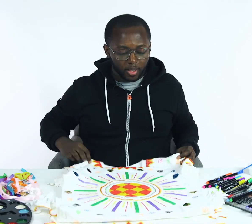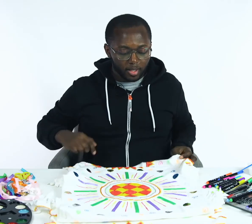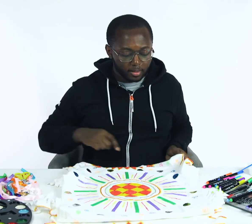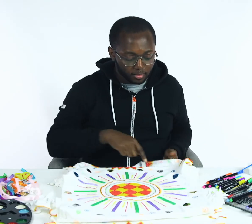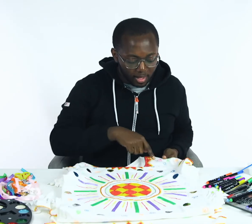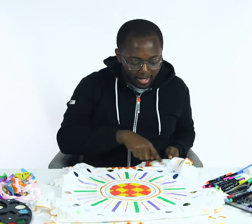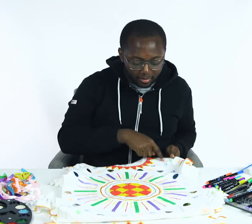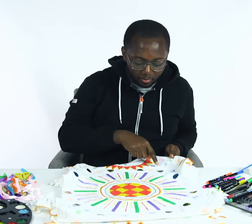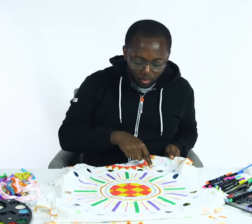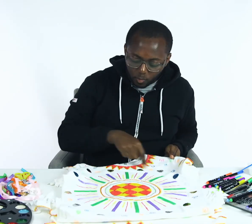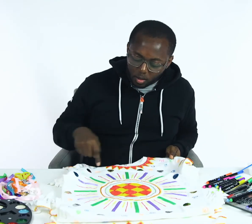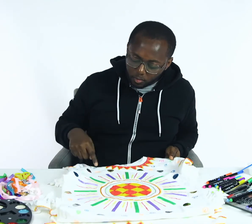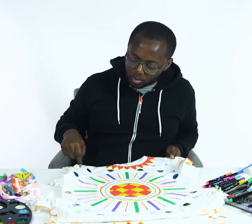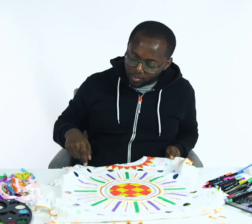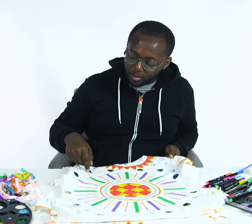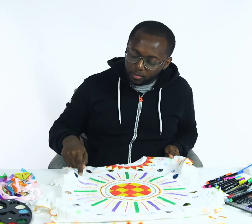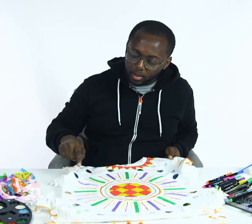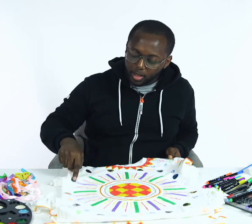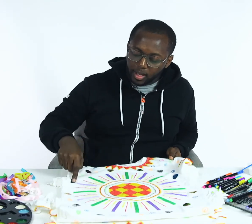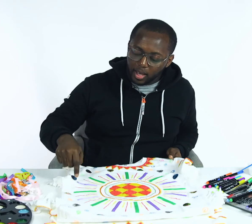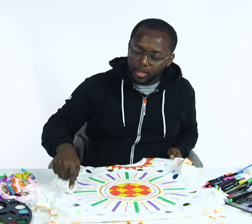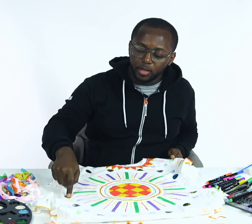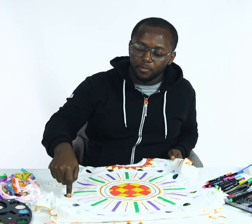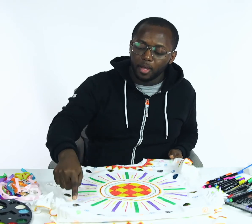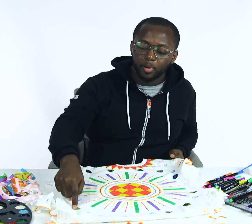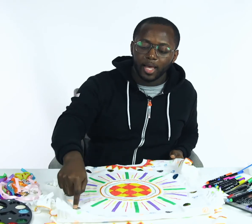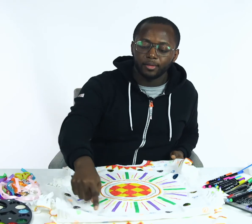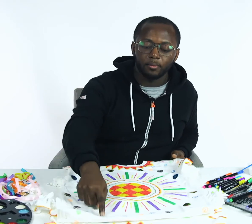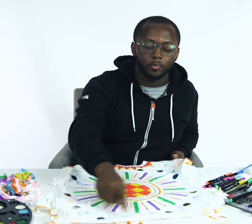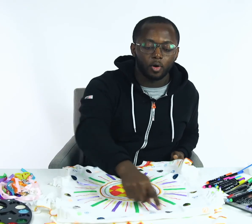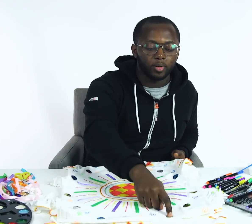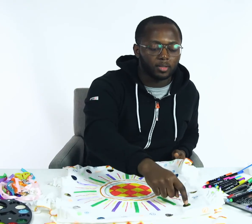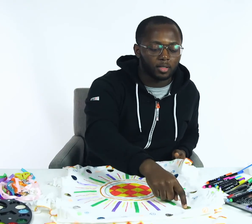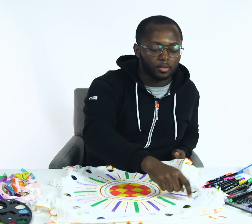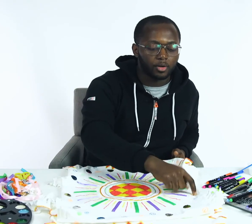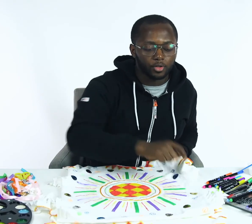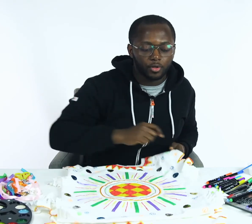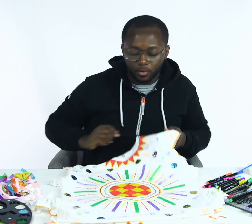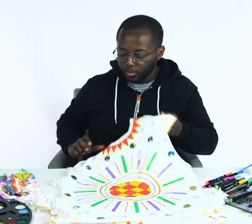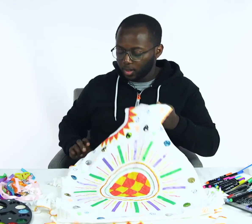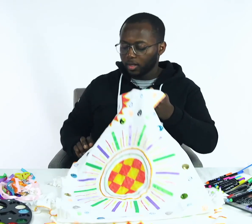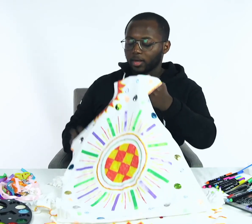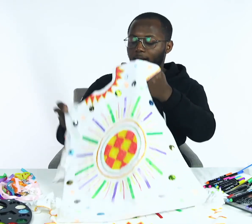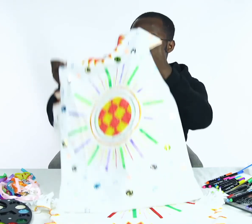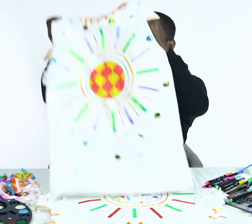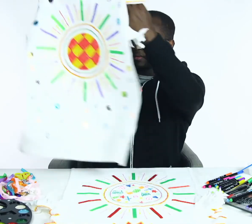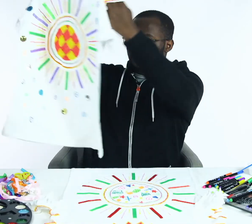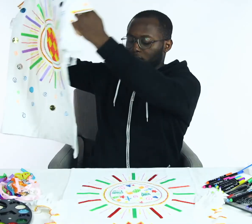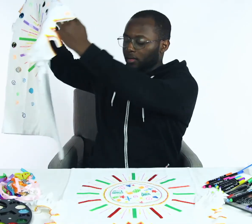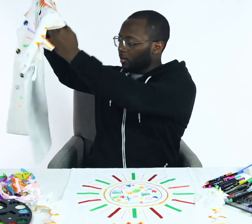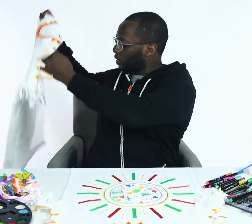top, is add in some swirls around, and you can even apply some 4 pieces. So I'll show you